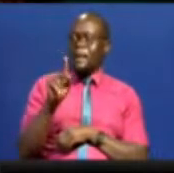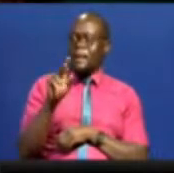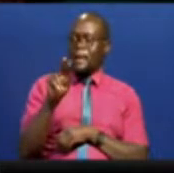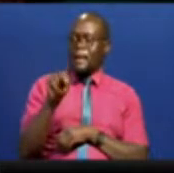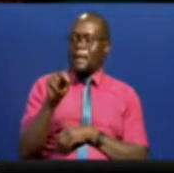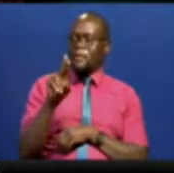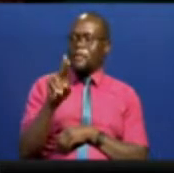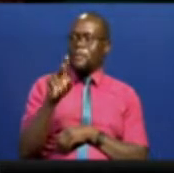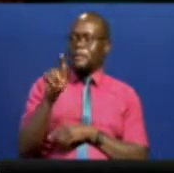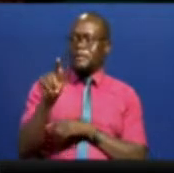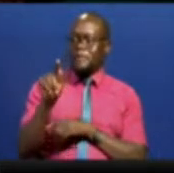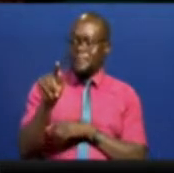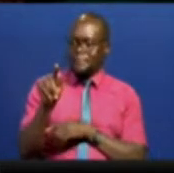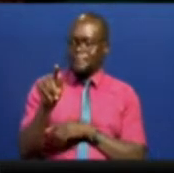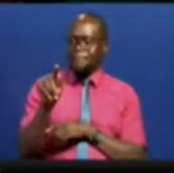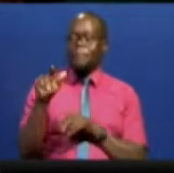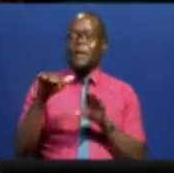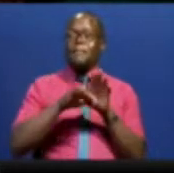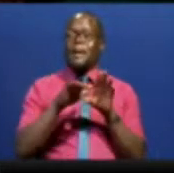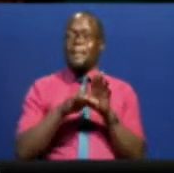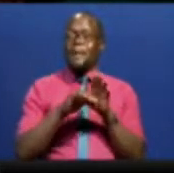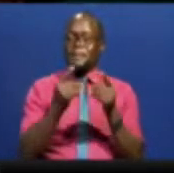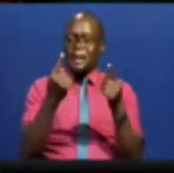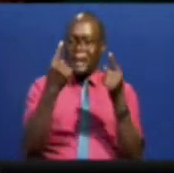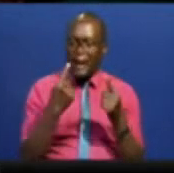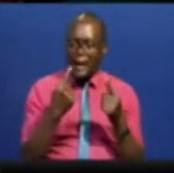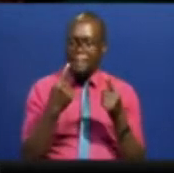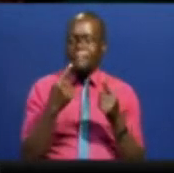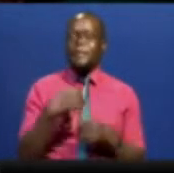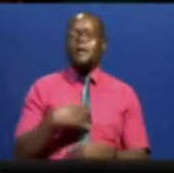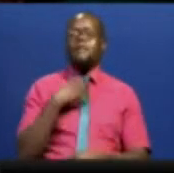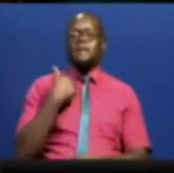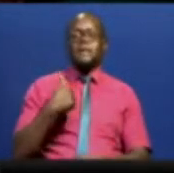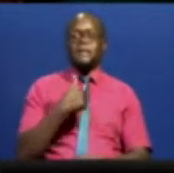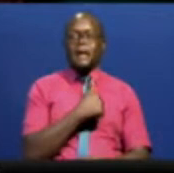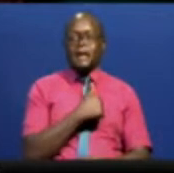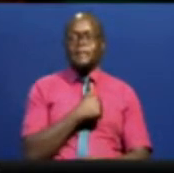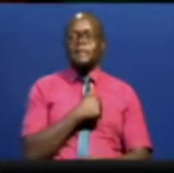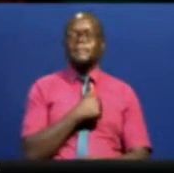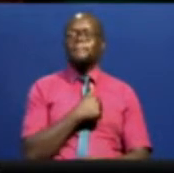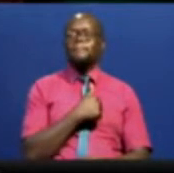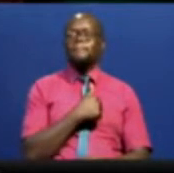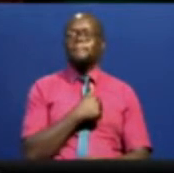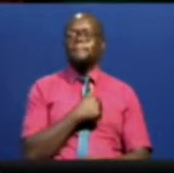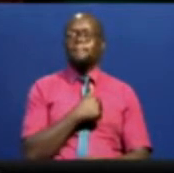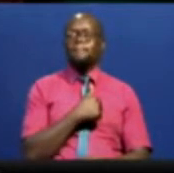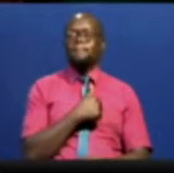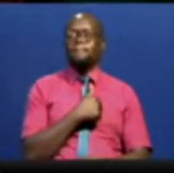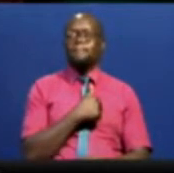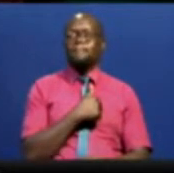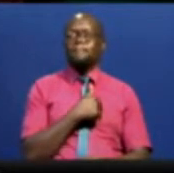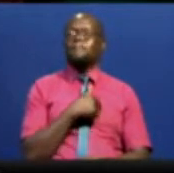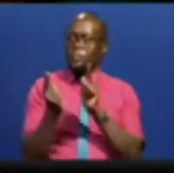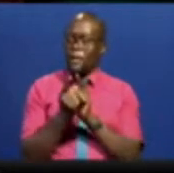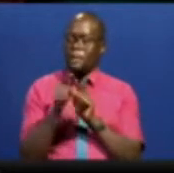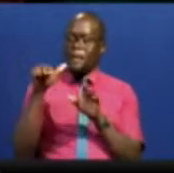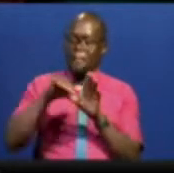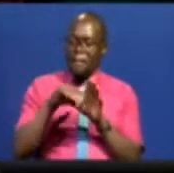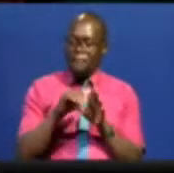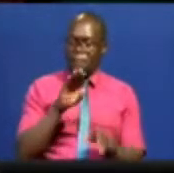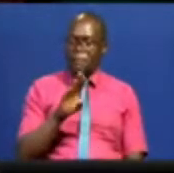Teachers. Honorable members, they are on a visit to the National Assembly to pay a courtesy call to the member for Bumula, the